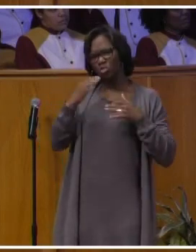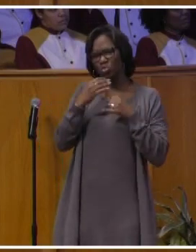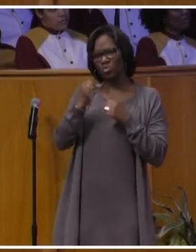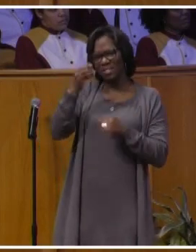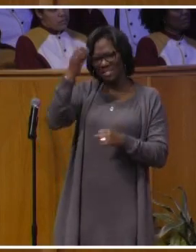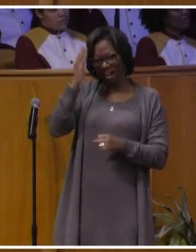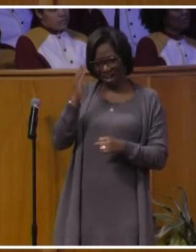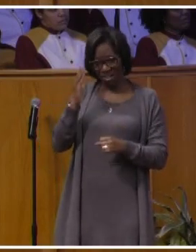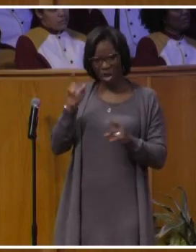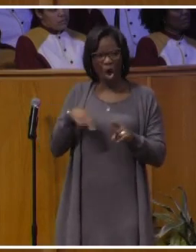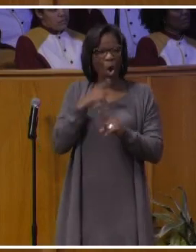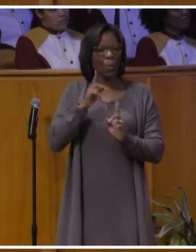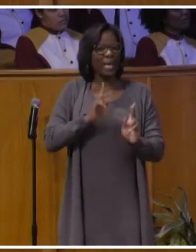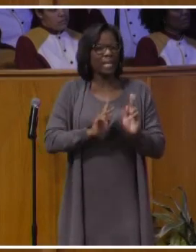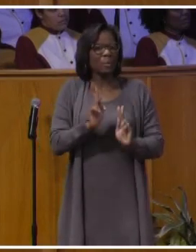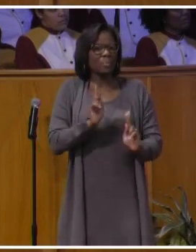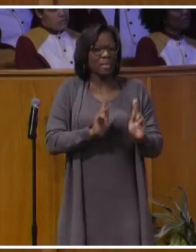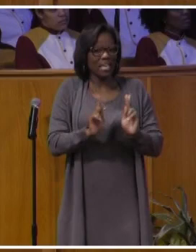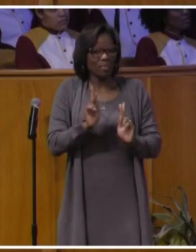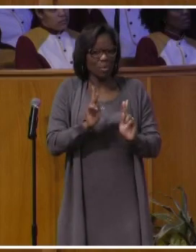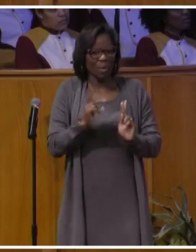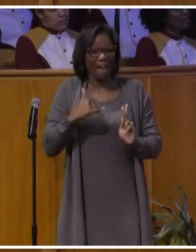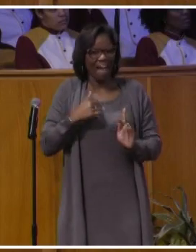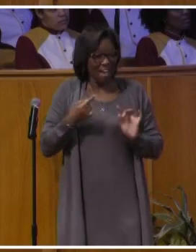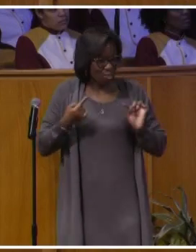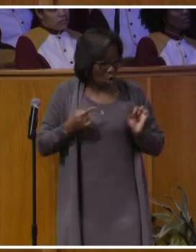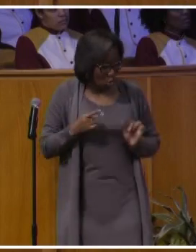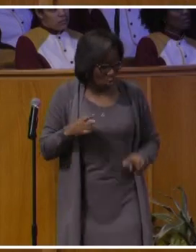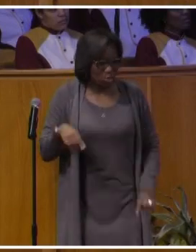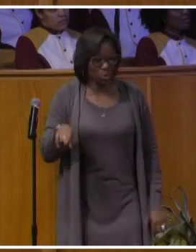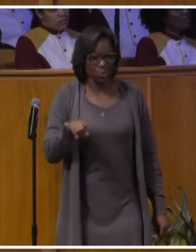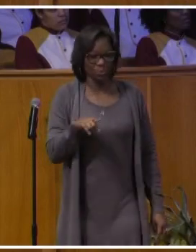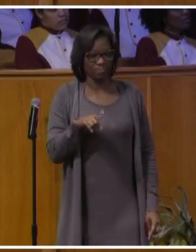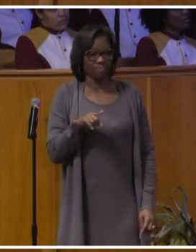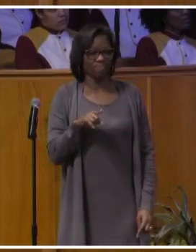God when people have hurt you.